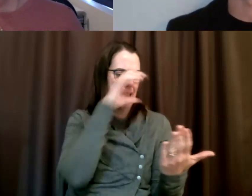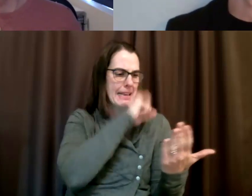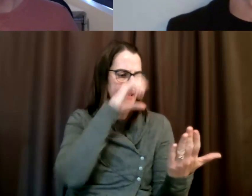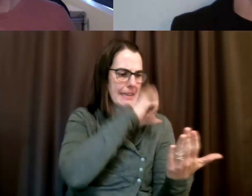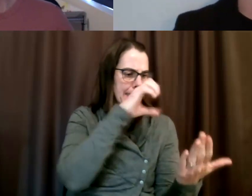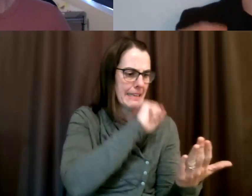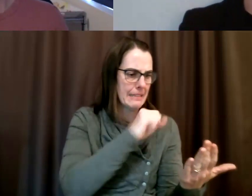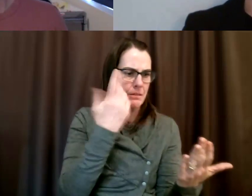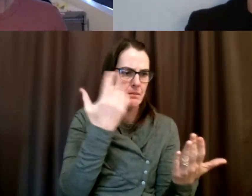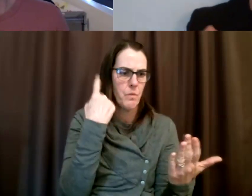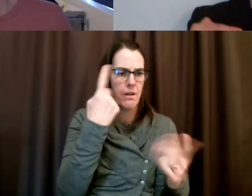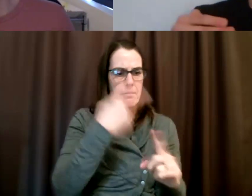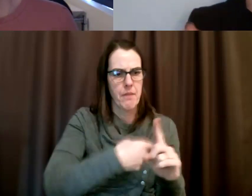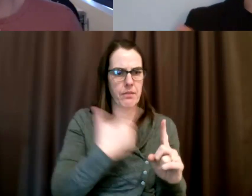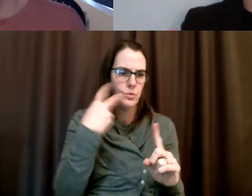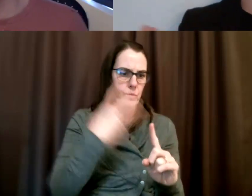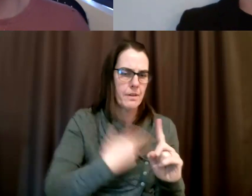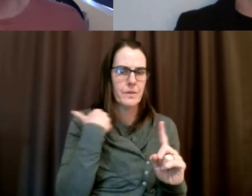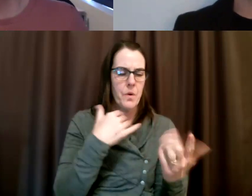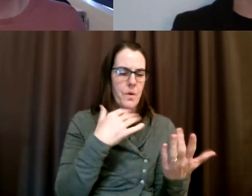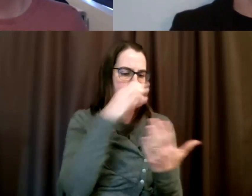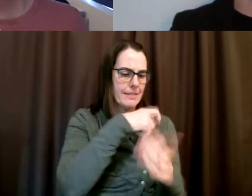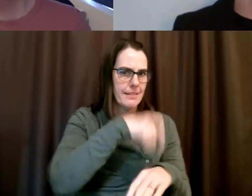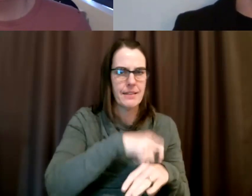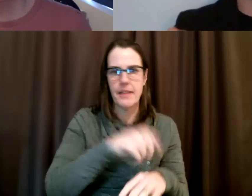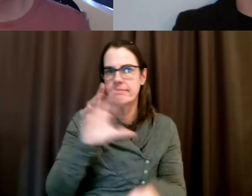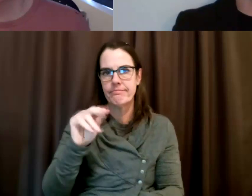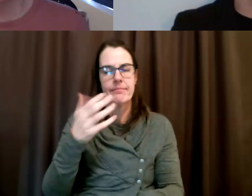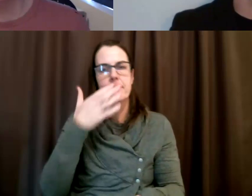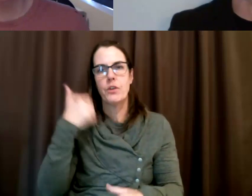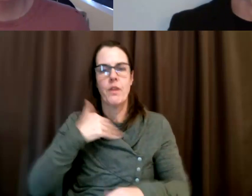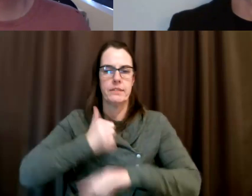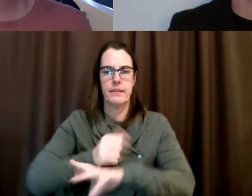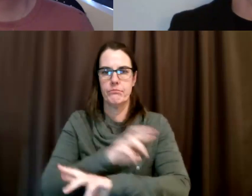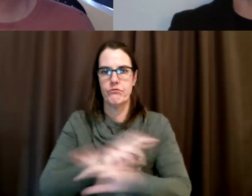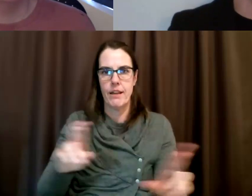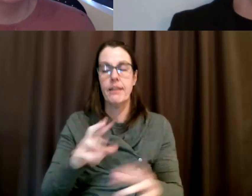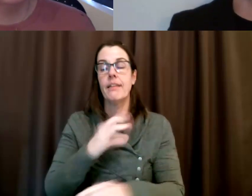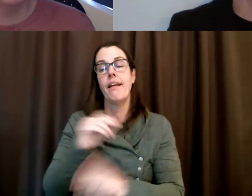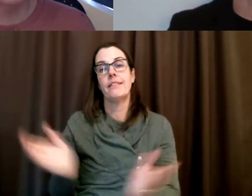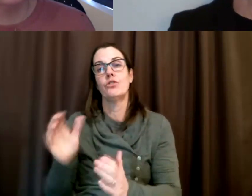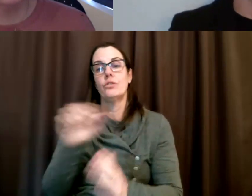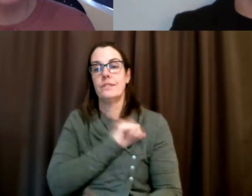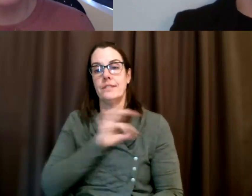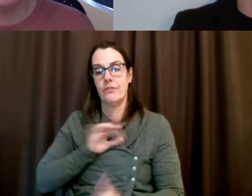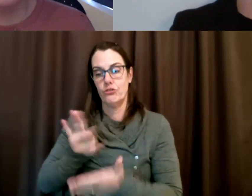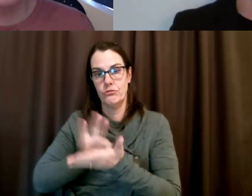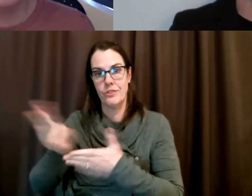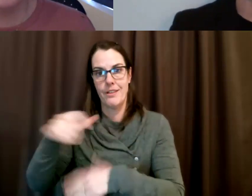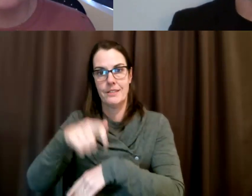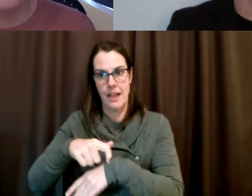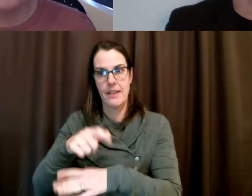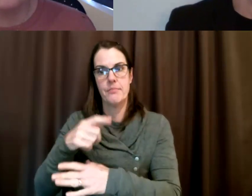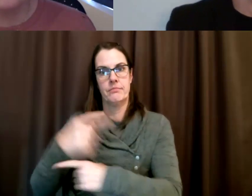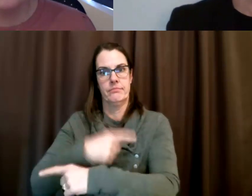right? It's so much easier to do it as you go. And so, encouraging staff to track their time